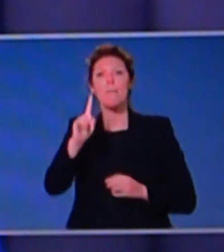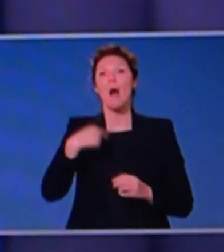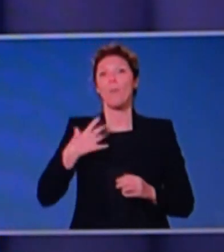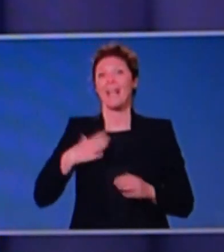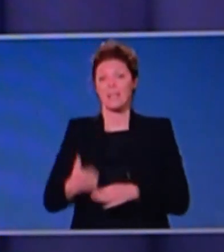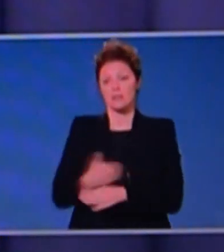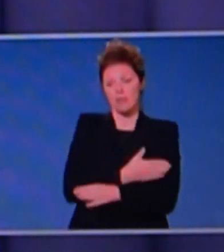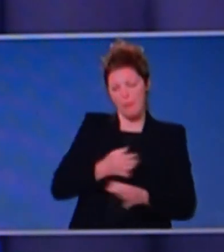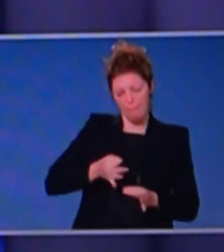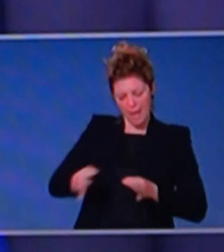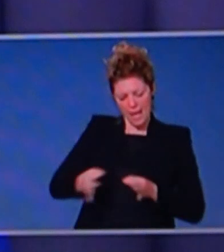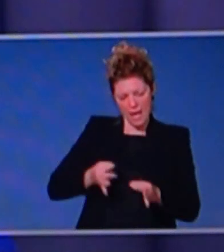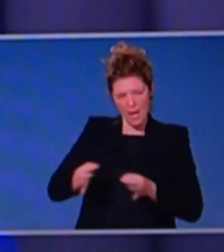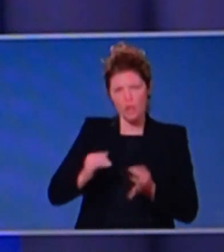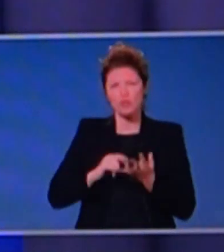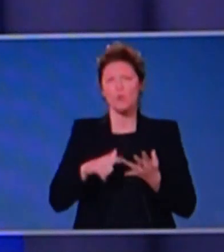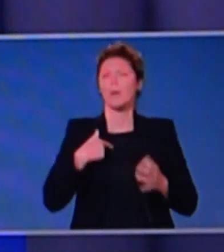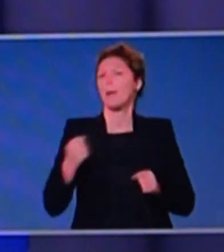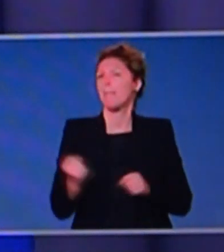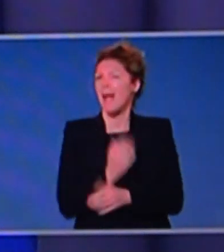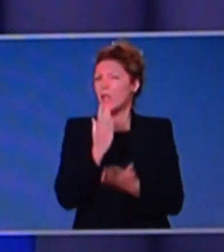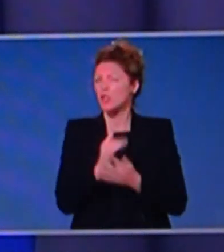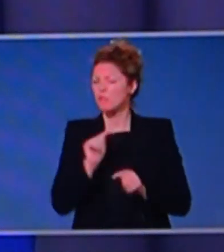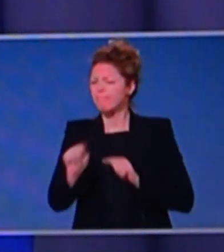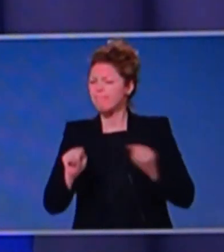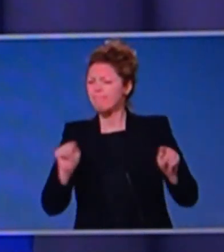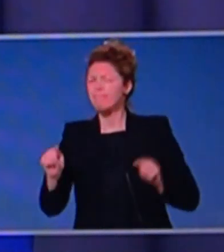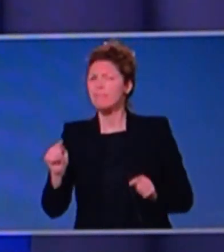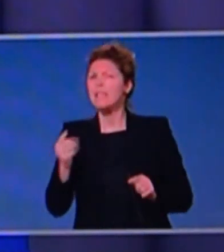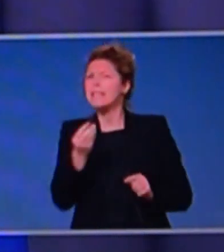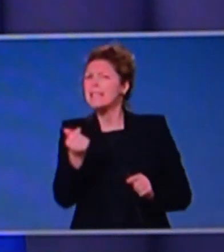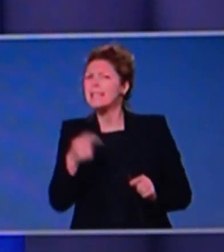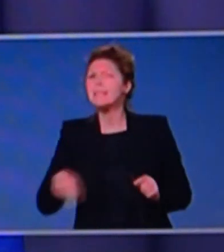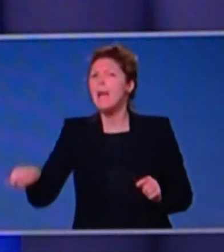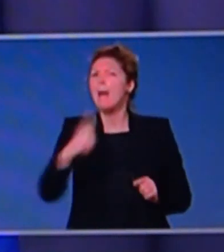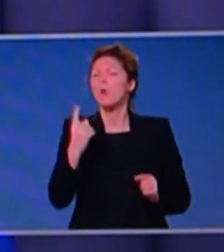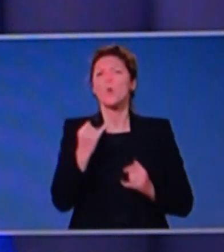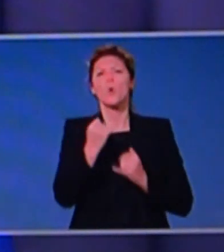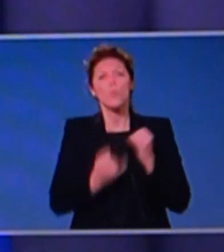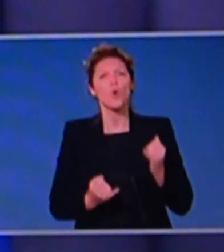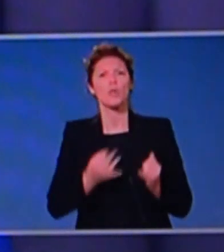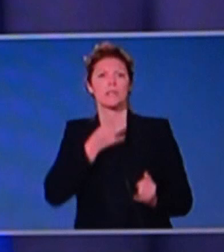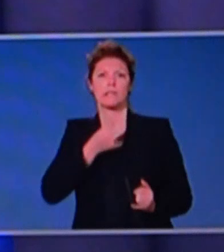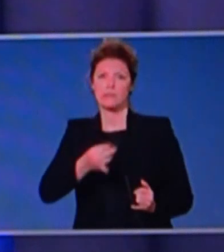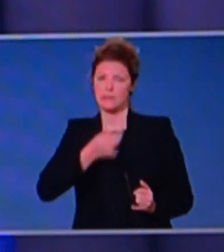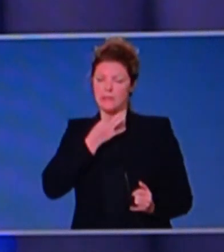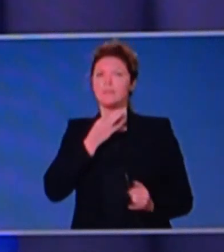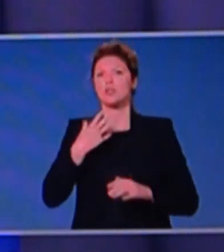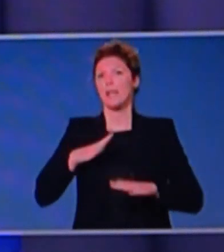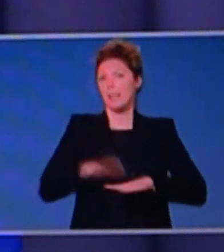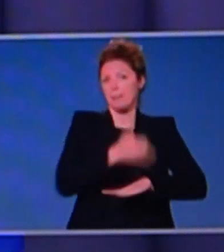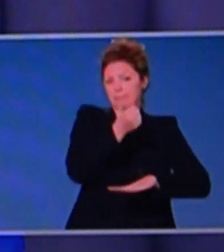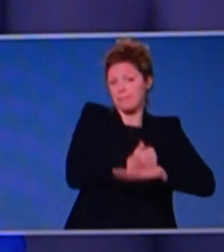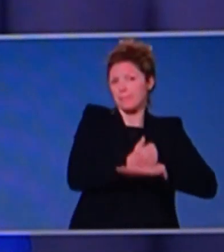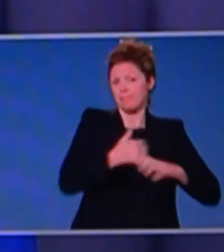approach. We have to identify those particular groups in Australia who may be more vulnerable, and we need to try and make sure that we are putting in place supports for